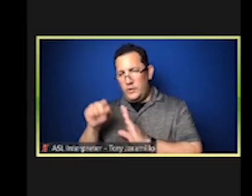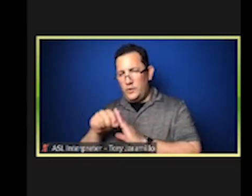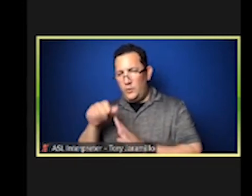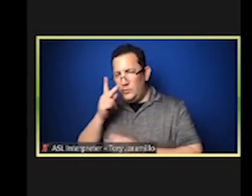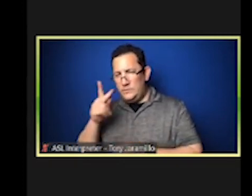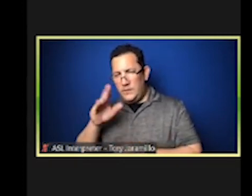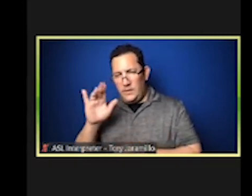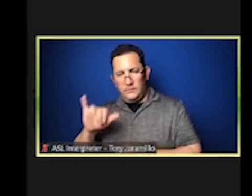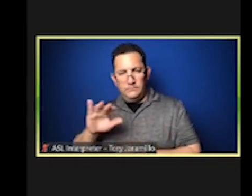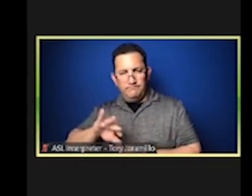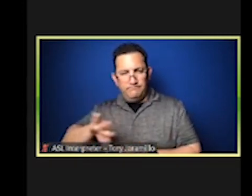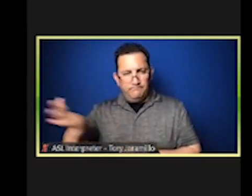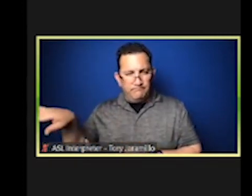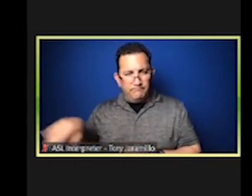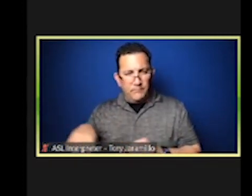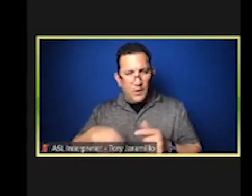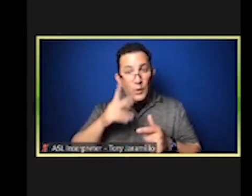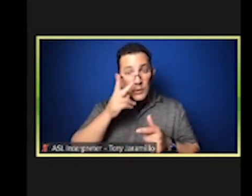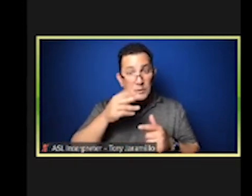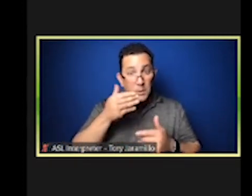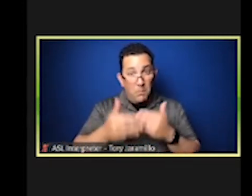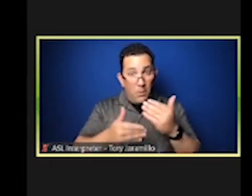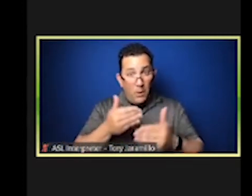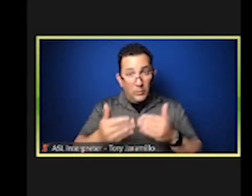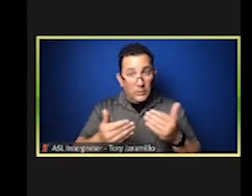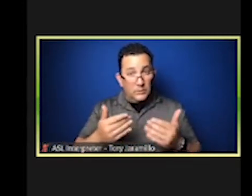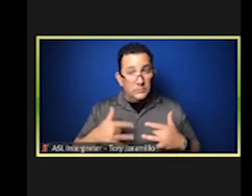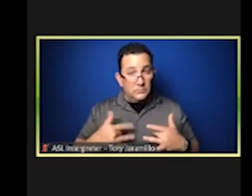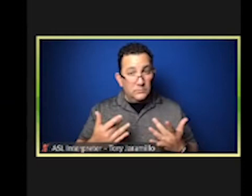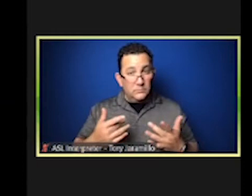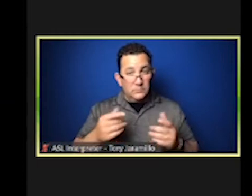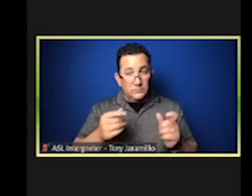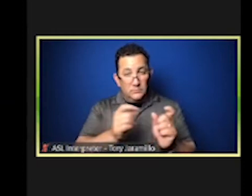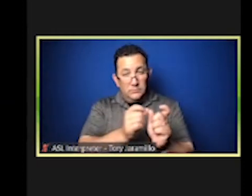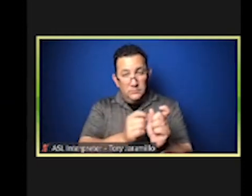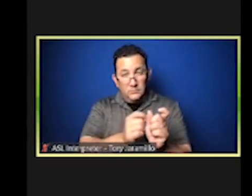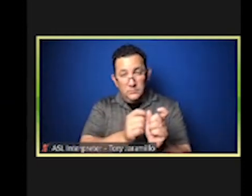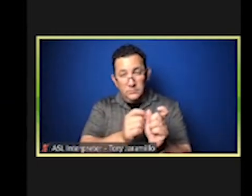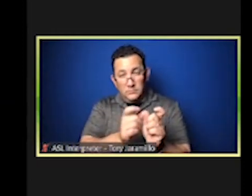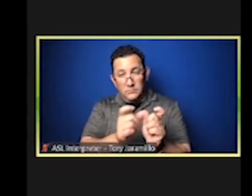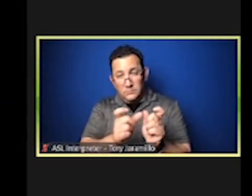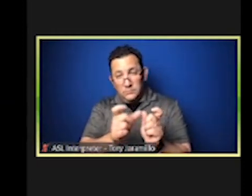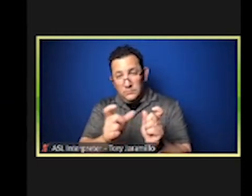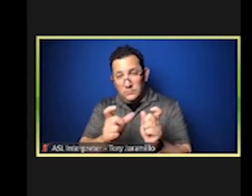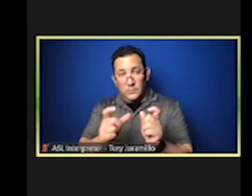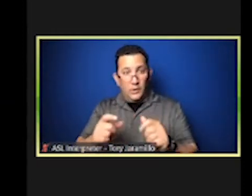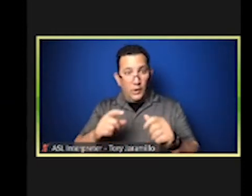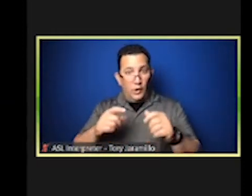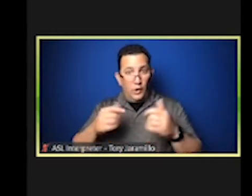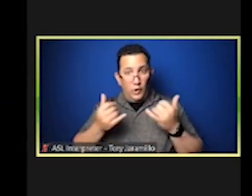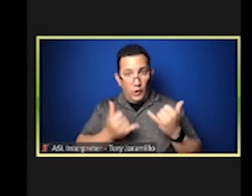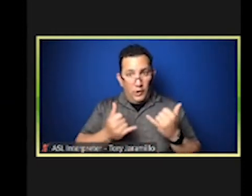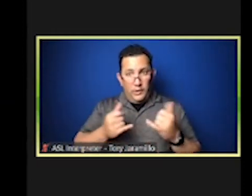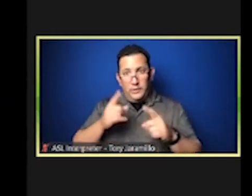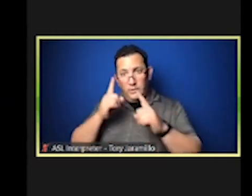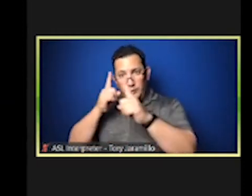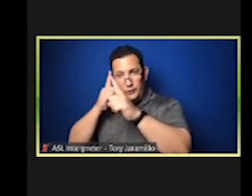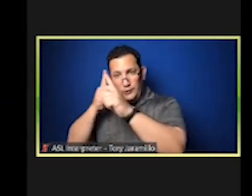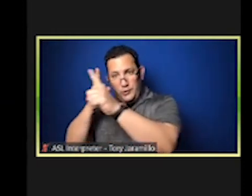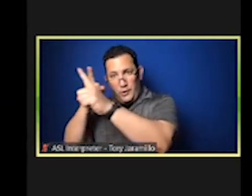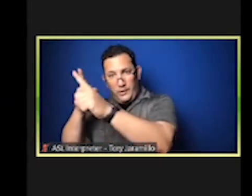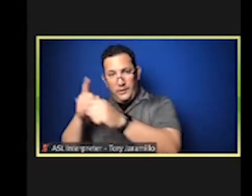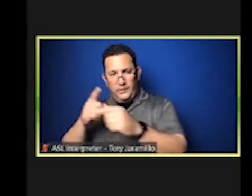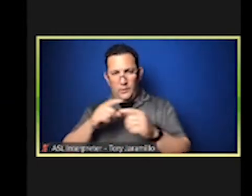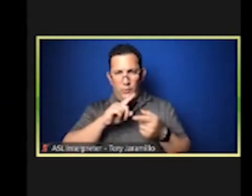progress of current progress and then the target progress. your start and end date. Let's talk